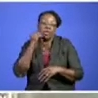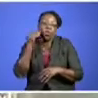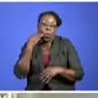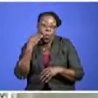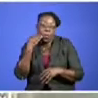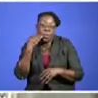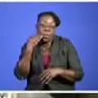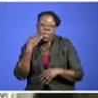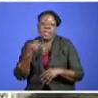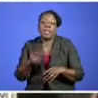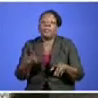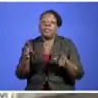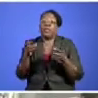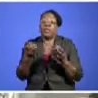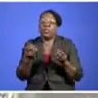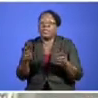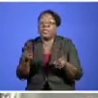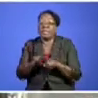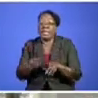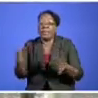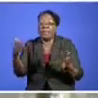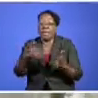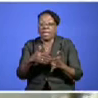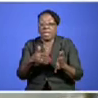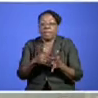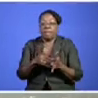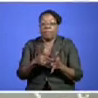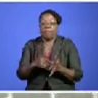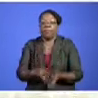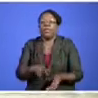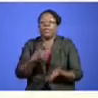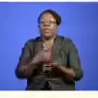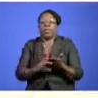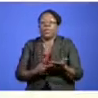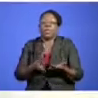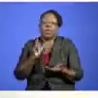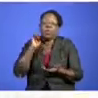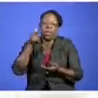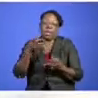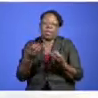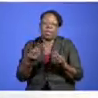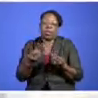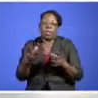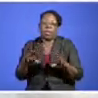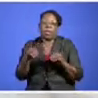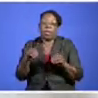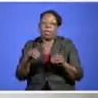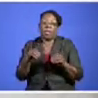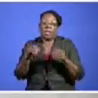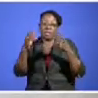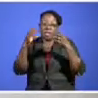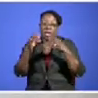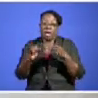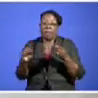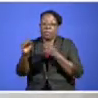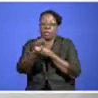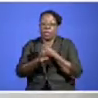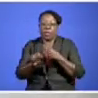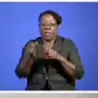do, what I did for you, I got this security system.